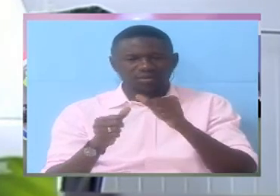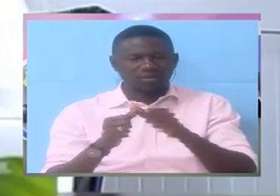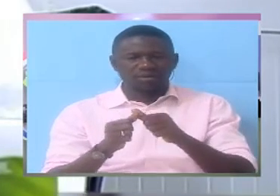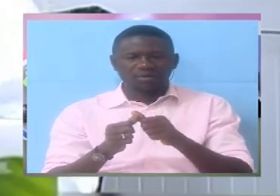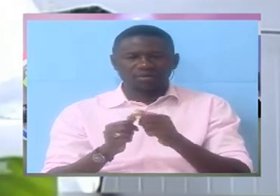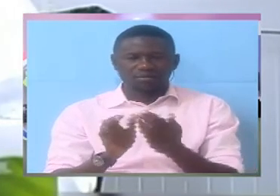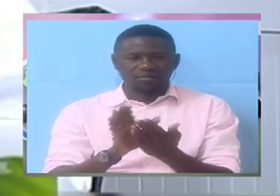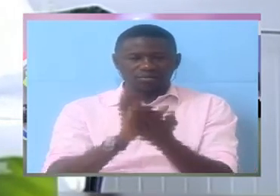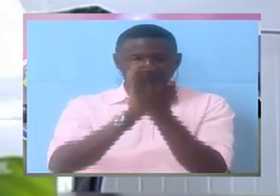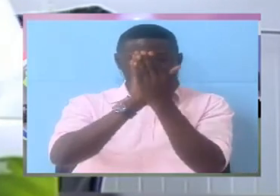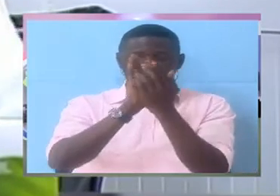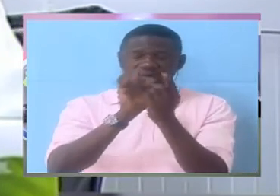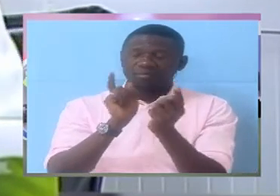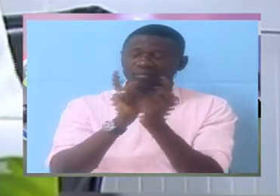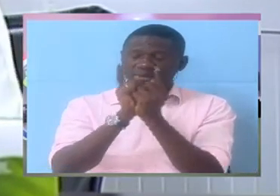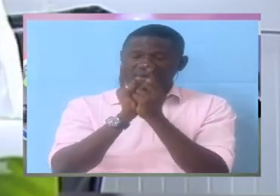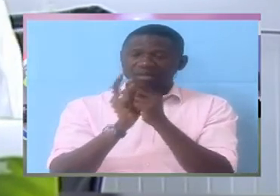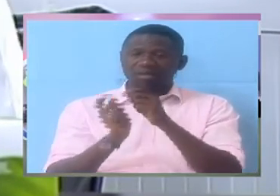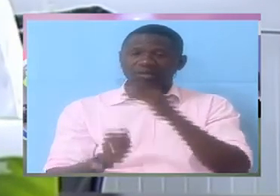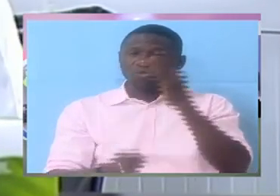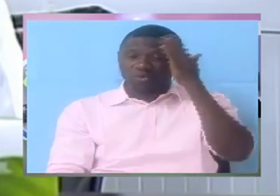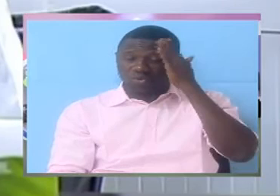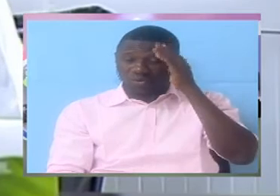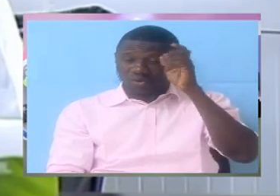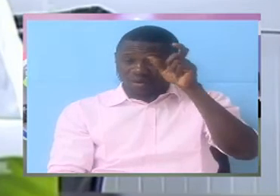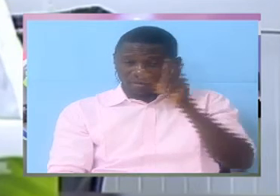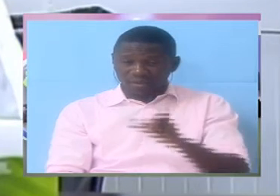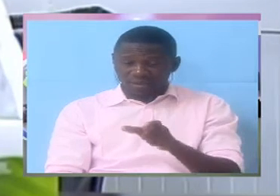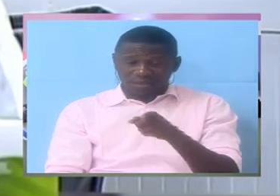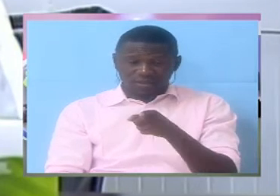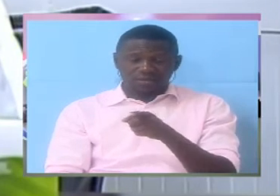confronting him, know him.